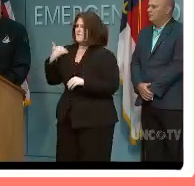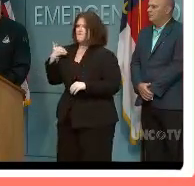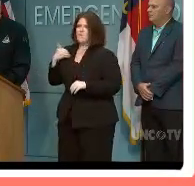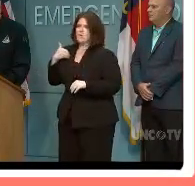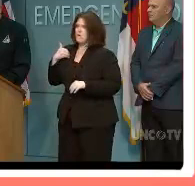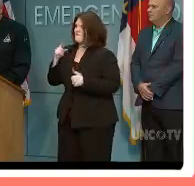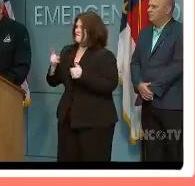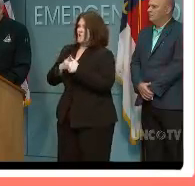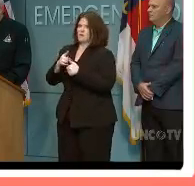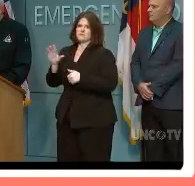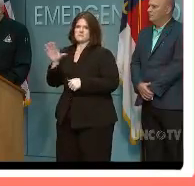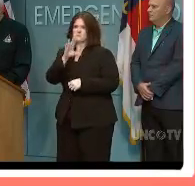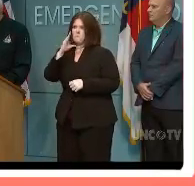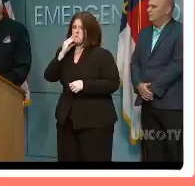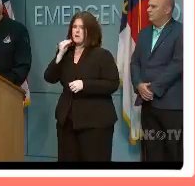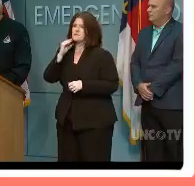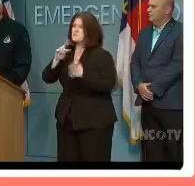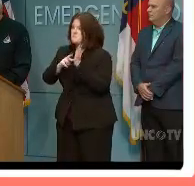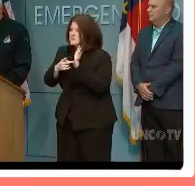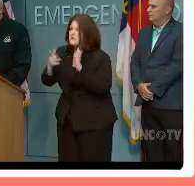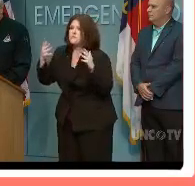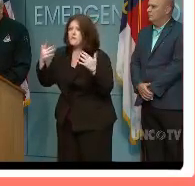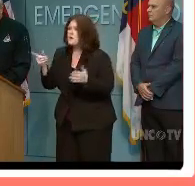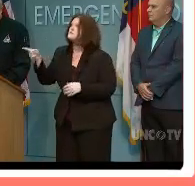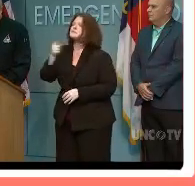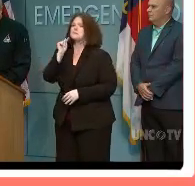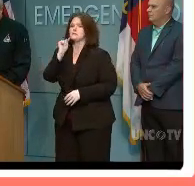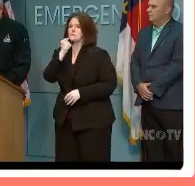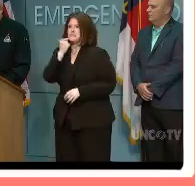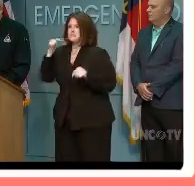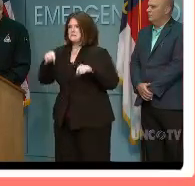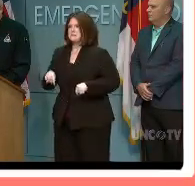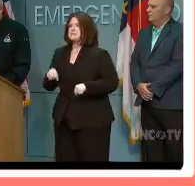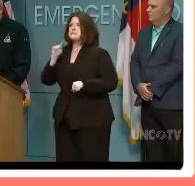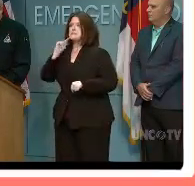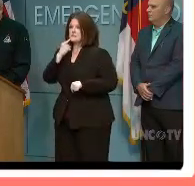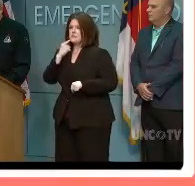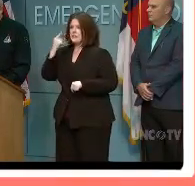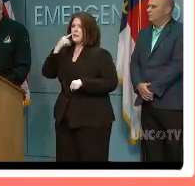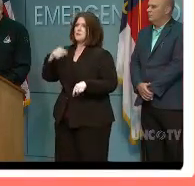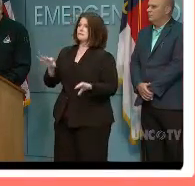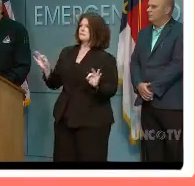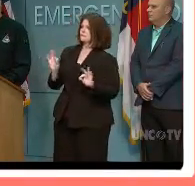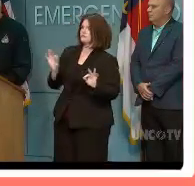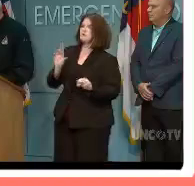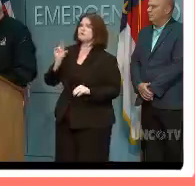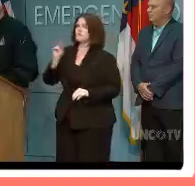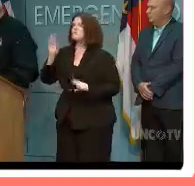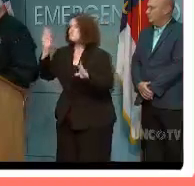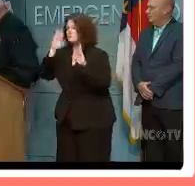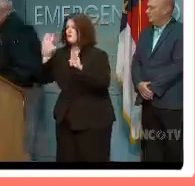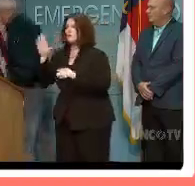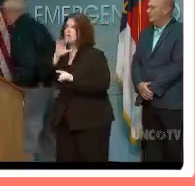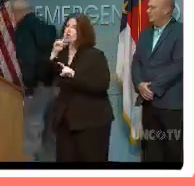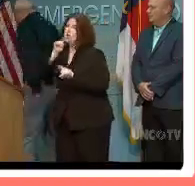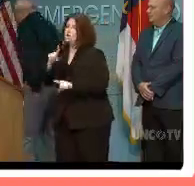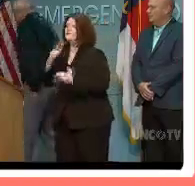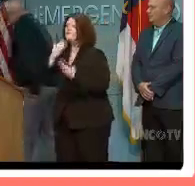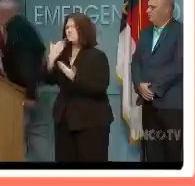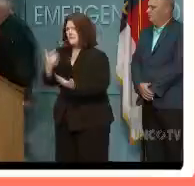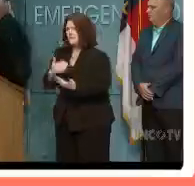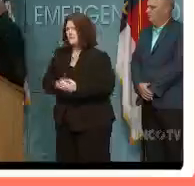North Carolina. Take it seriously. Heed the evacuation orders. Thank you very much.